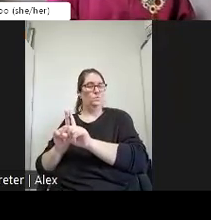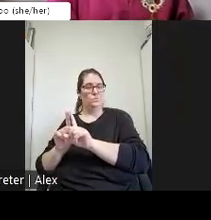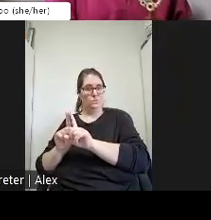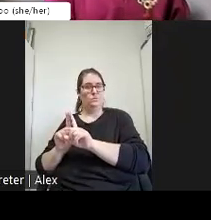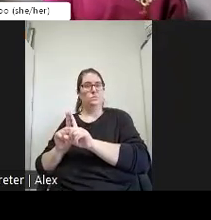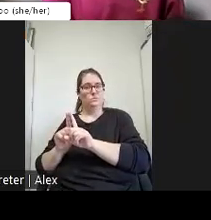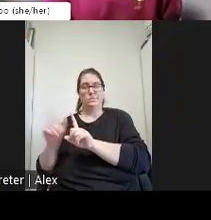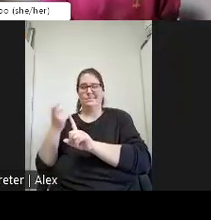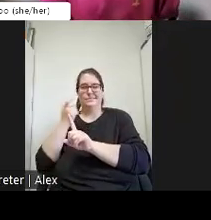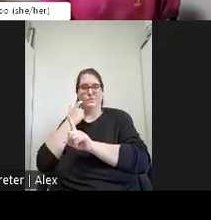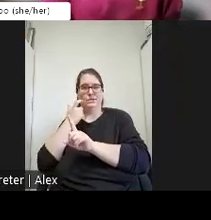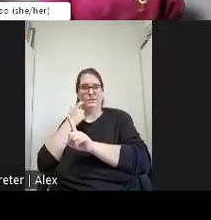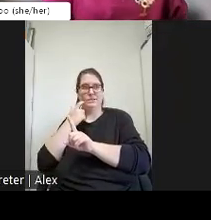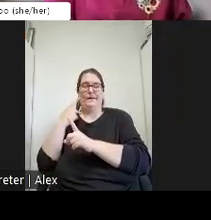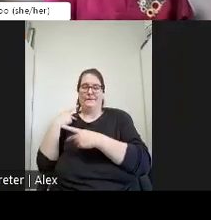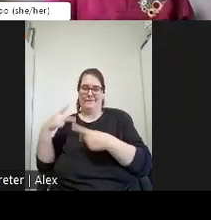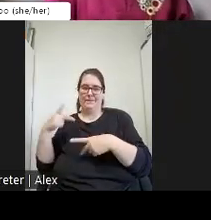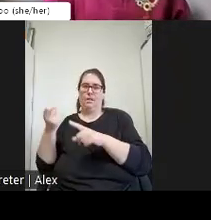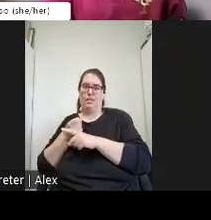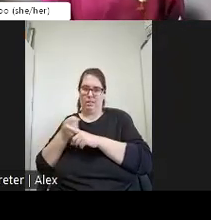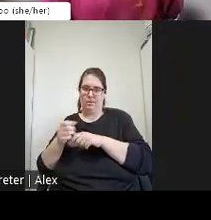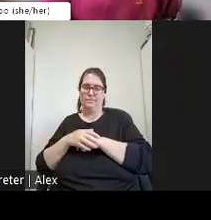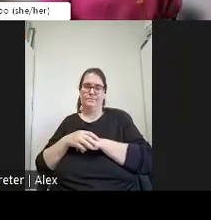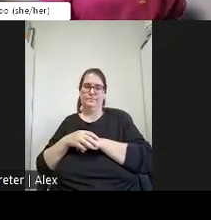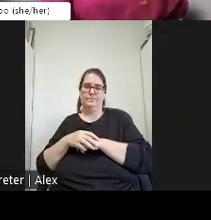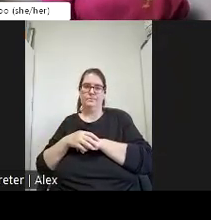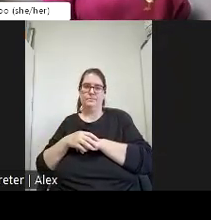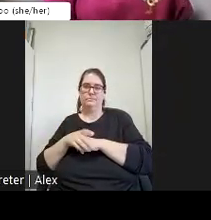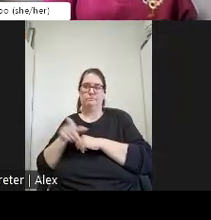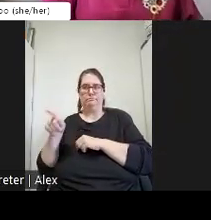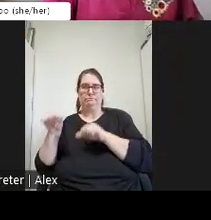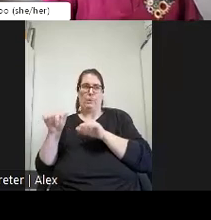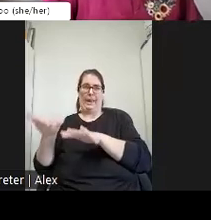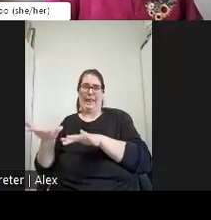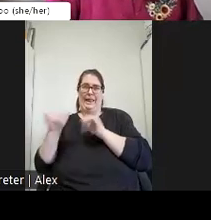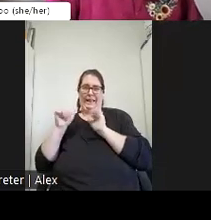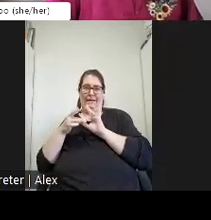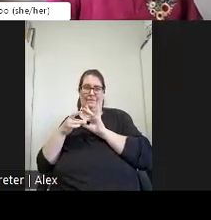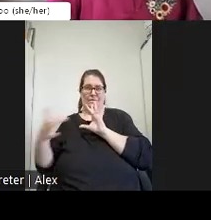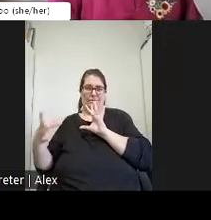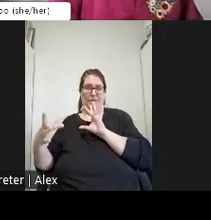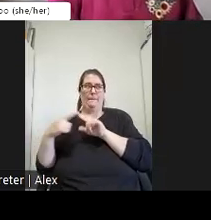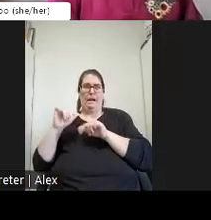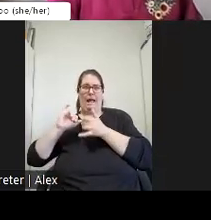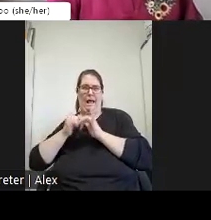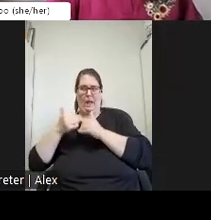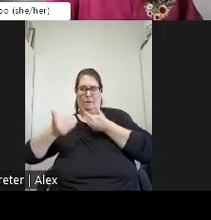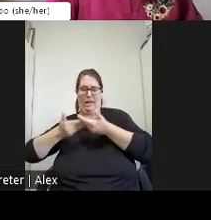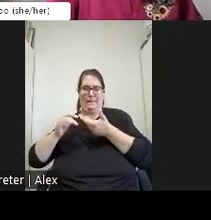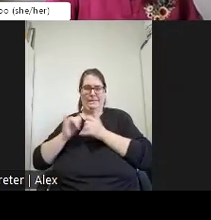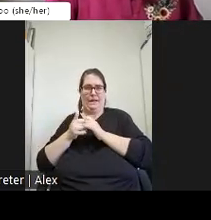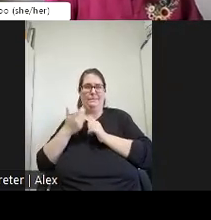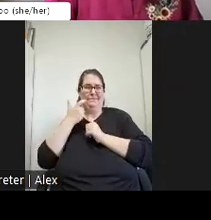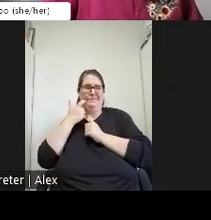was recently physically violent. Alex is thinking about leaving her partner, but is unsure because she recently lost